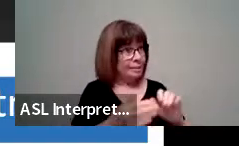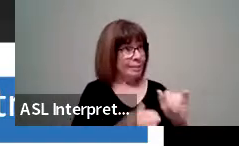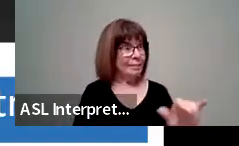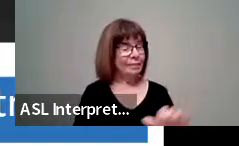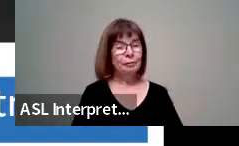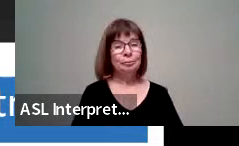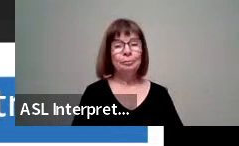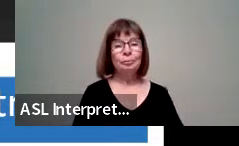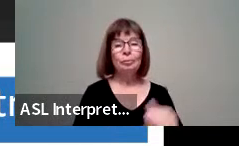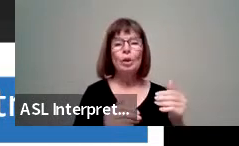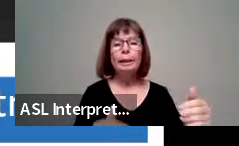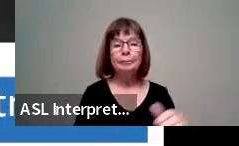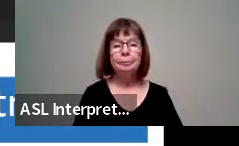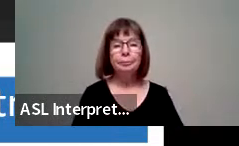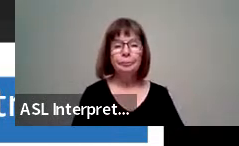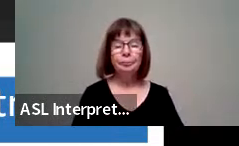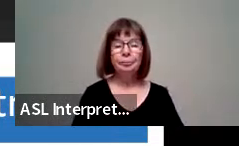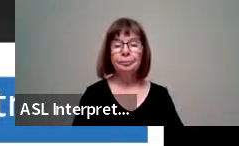sorry.